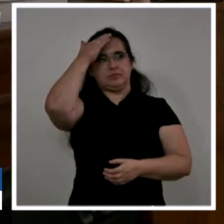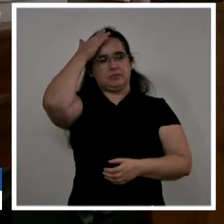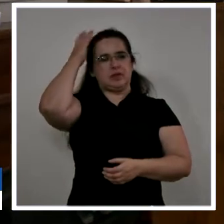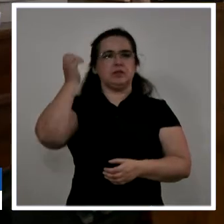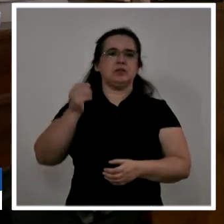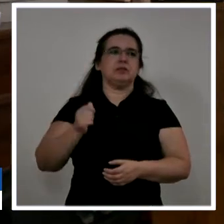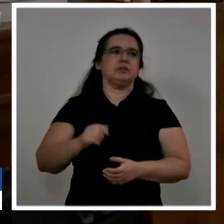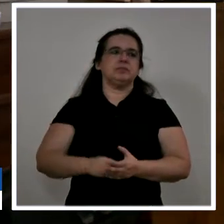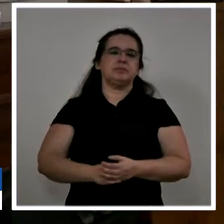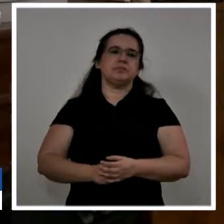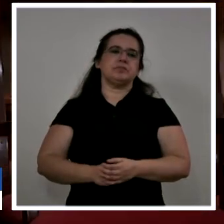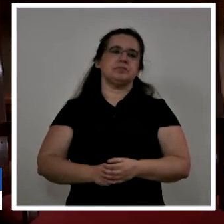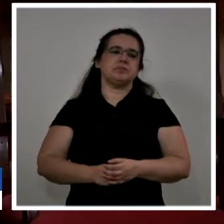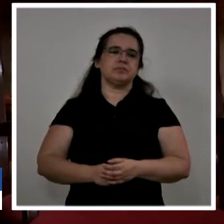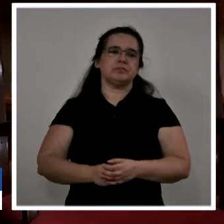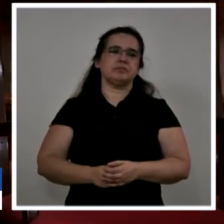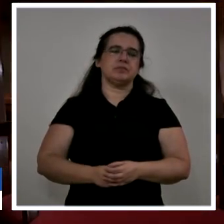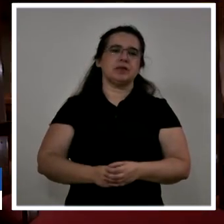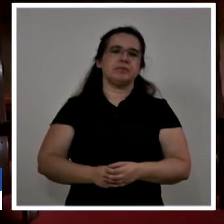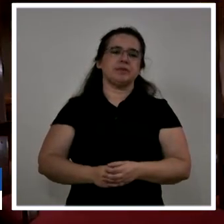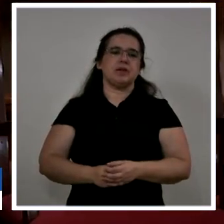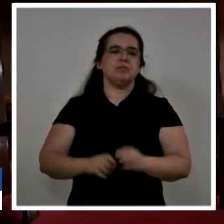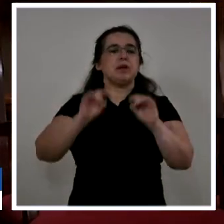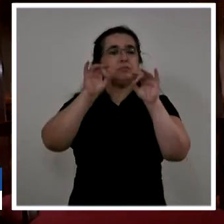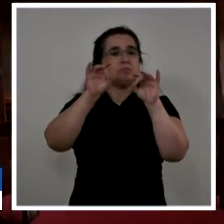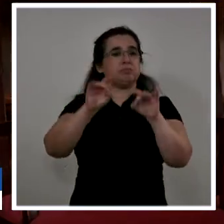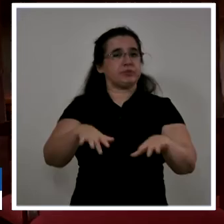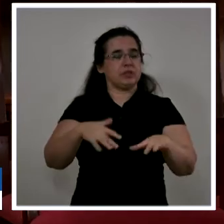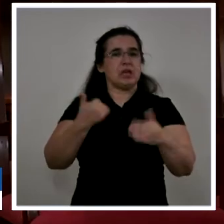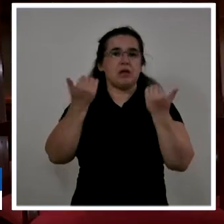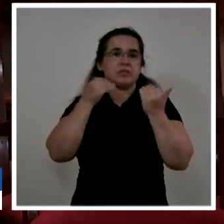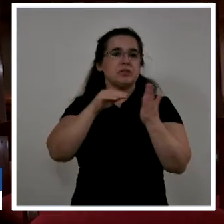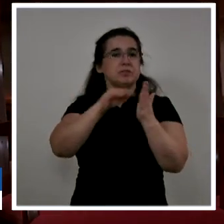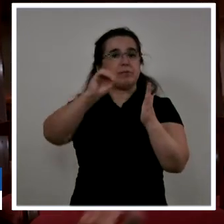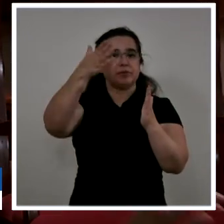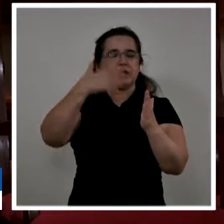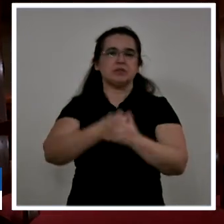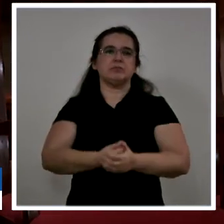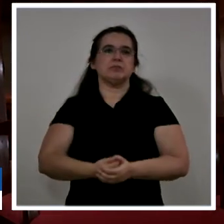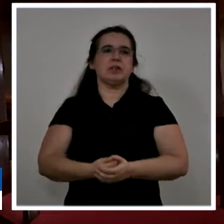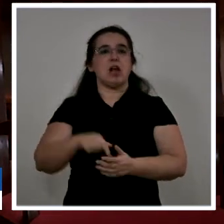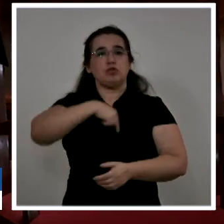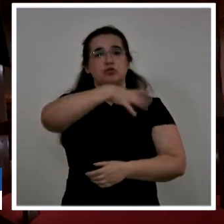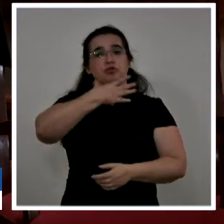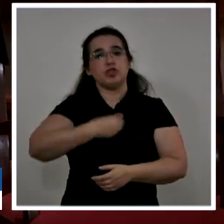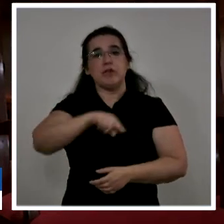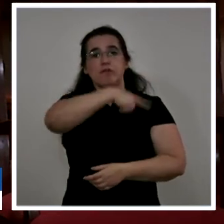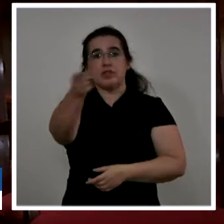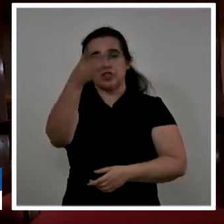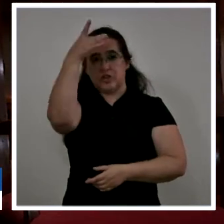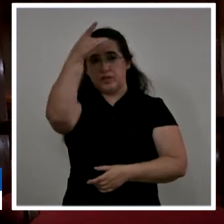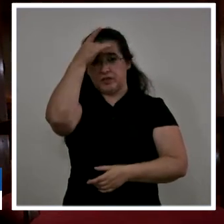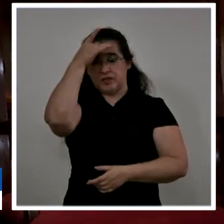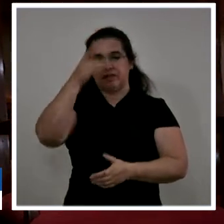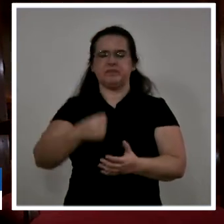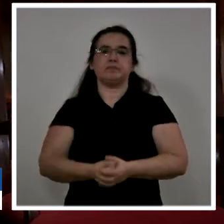Okay, let's just have a couple take-home messages here. Então, para concluir, as mensagens principais que eu gostava que retivessem. We commonly